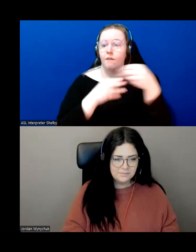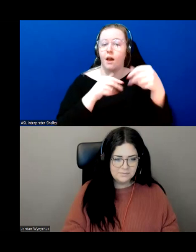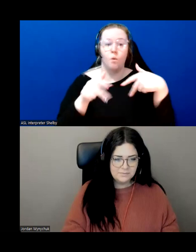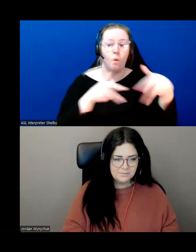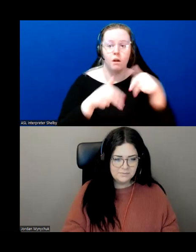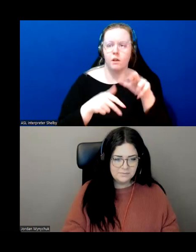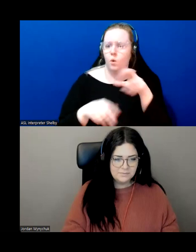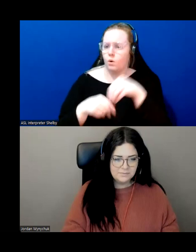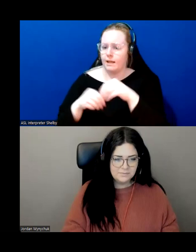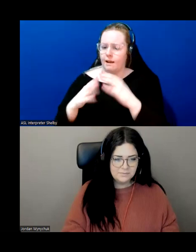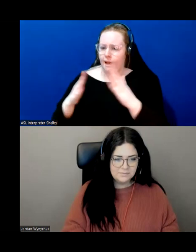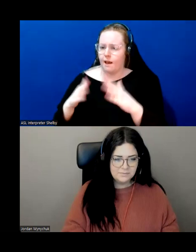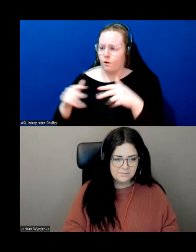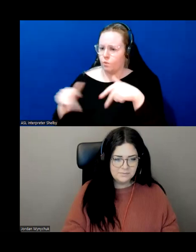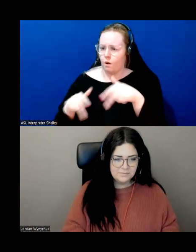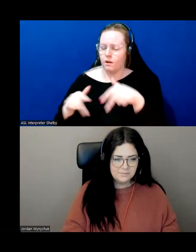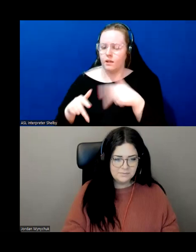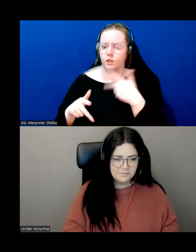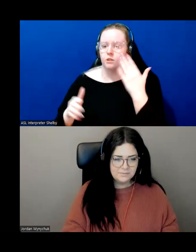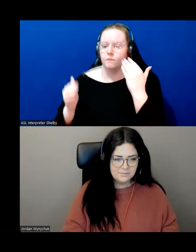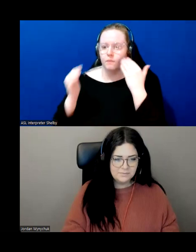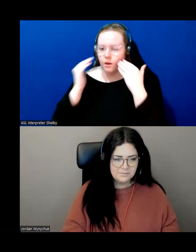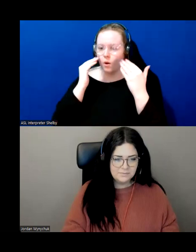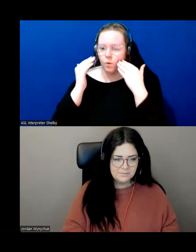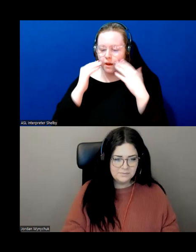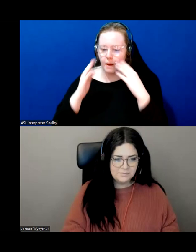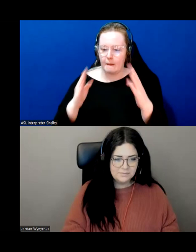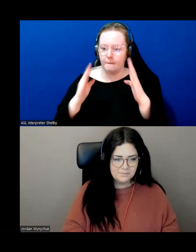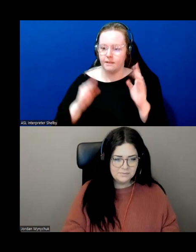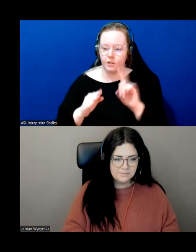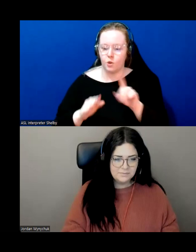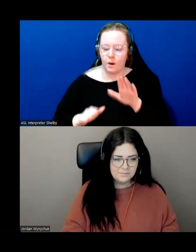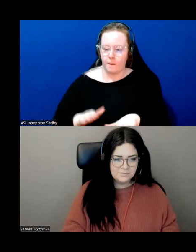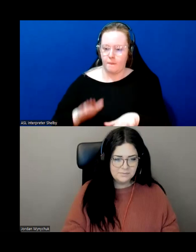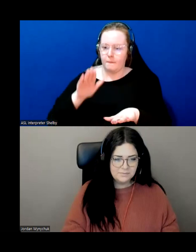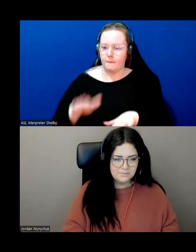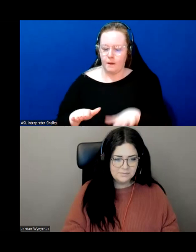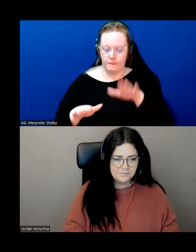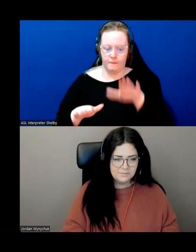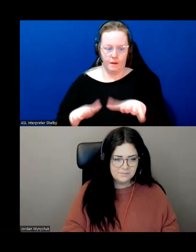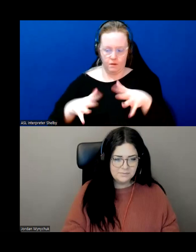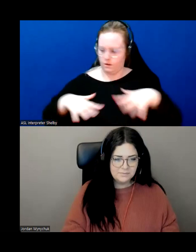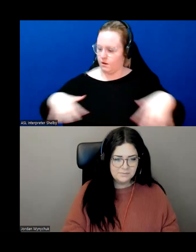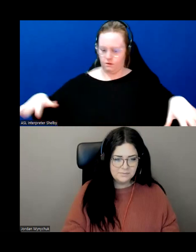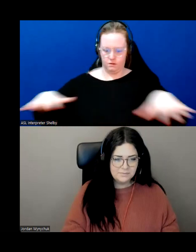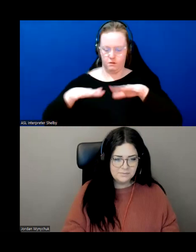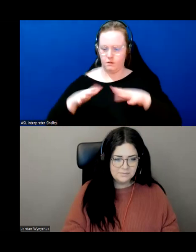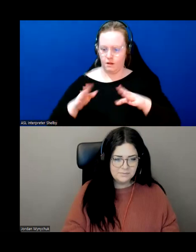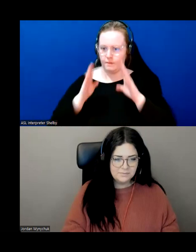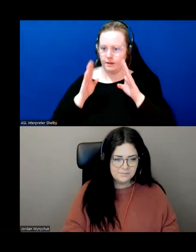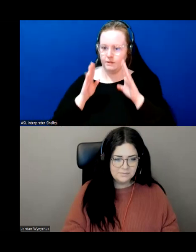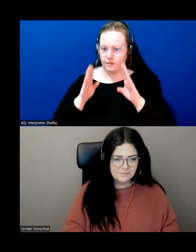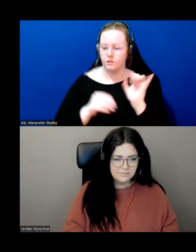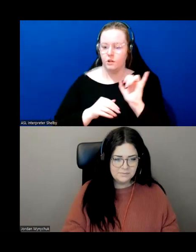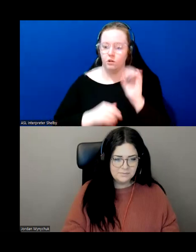just being aware of where they're stepping being aware of your uh surroundings and just be